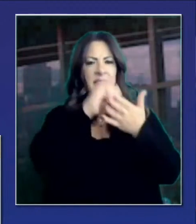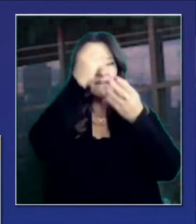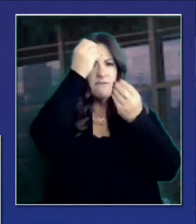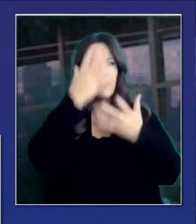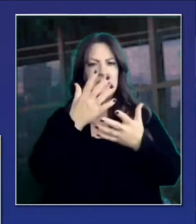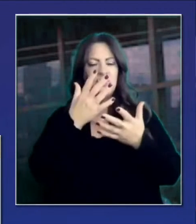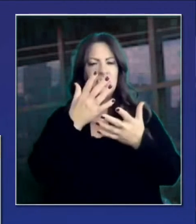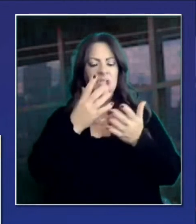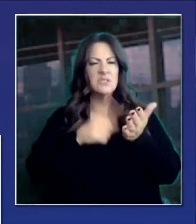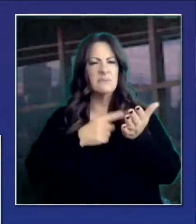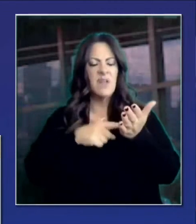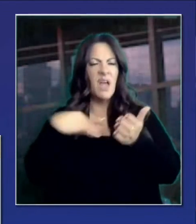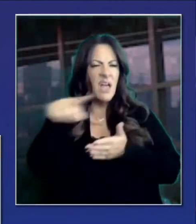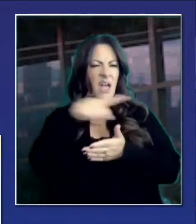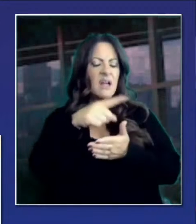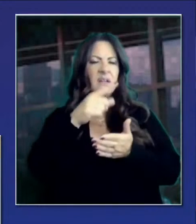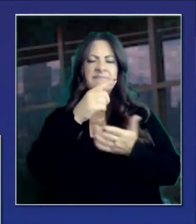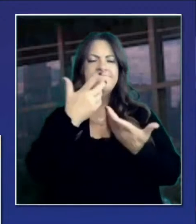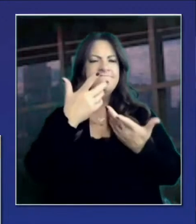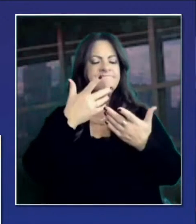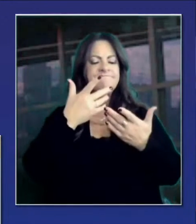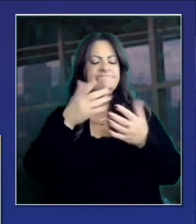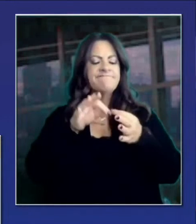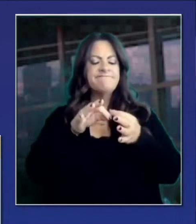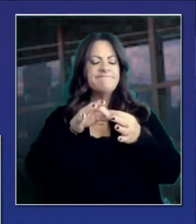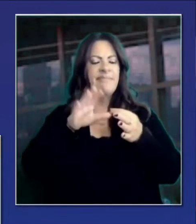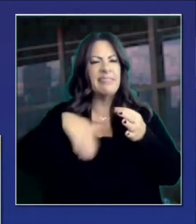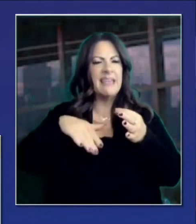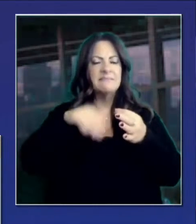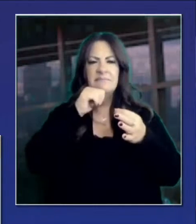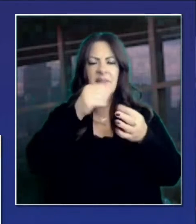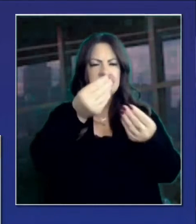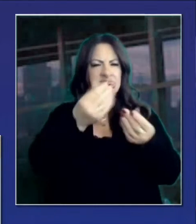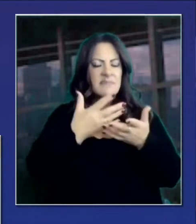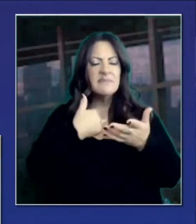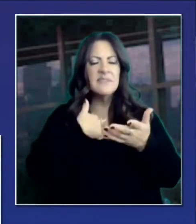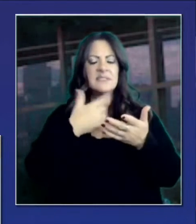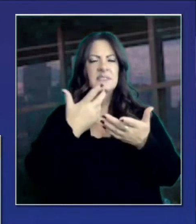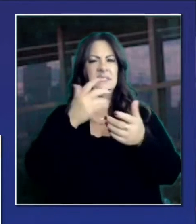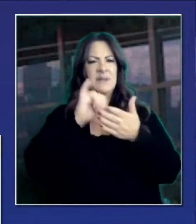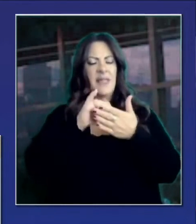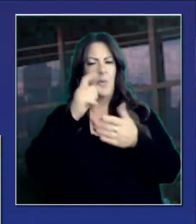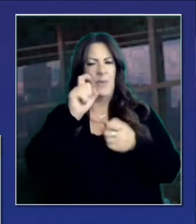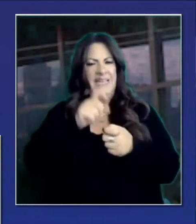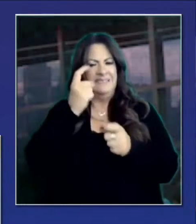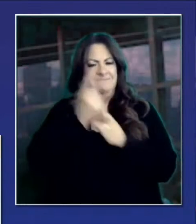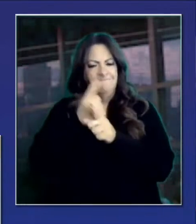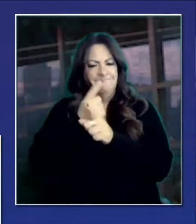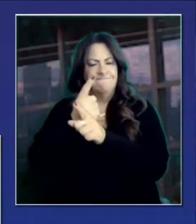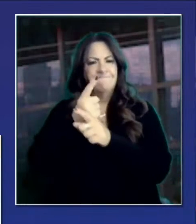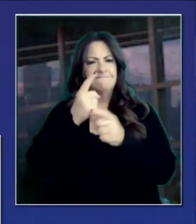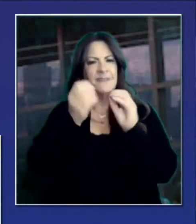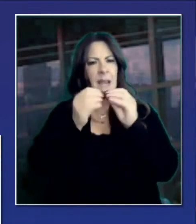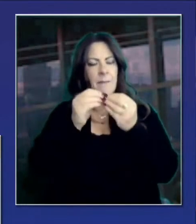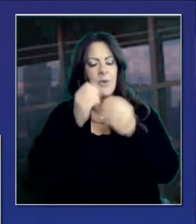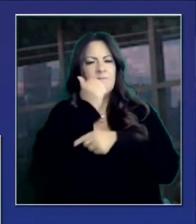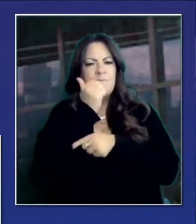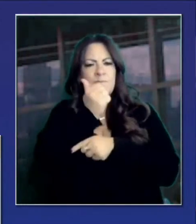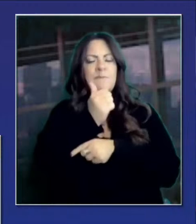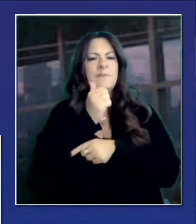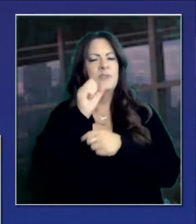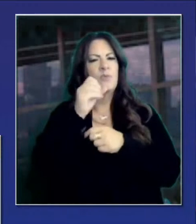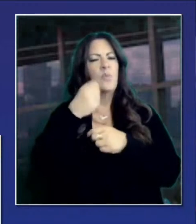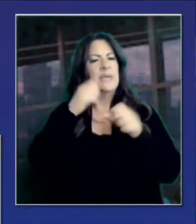that's led to some data that's provided nationally that did not represent the data that we have internally, meaning we're a number of